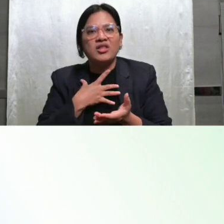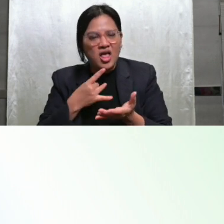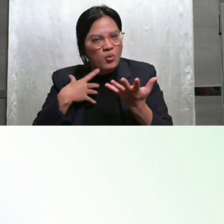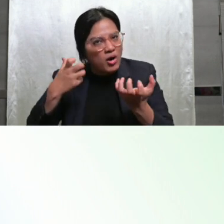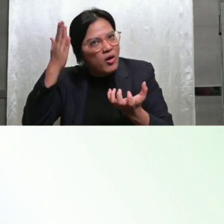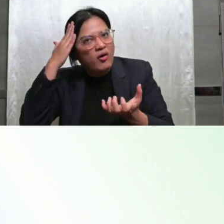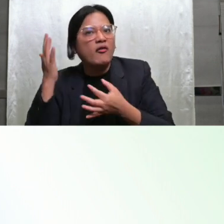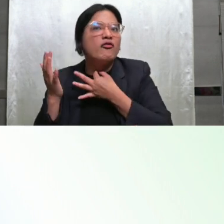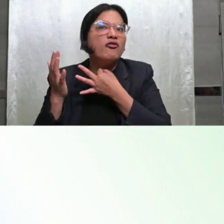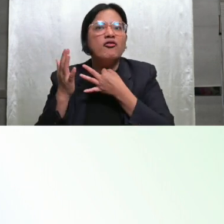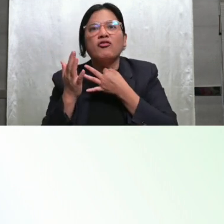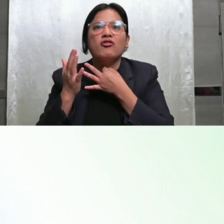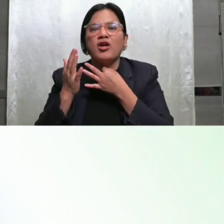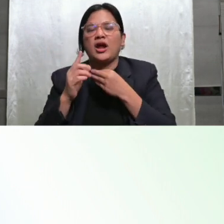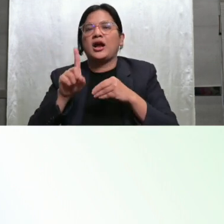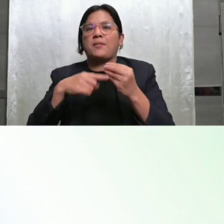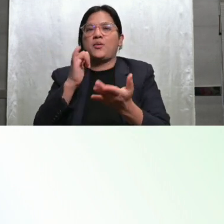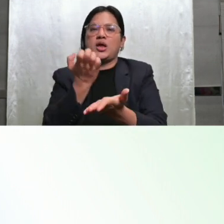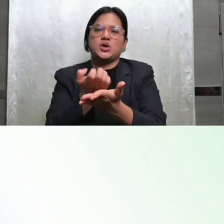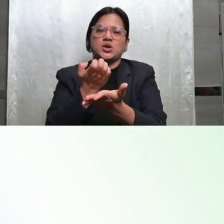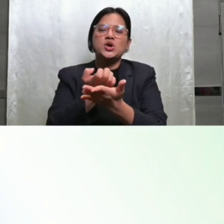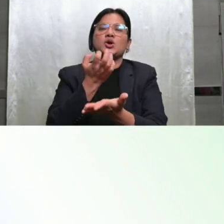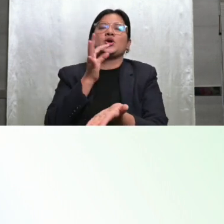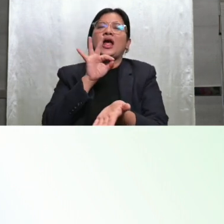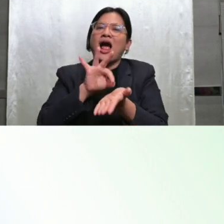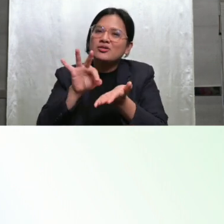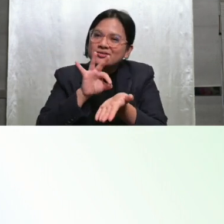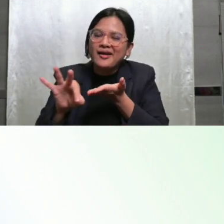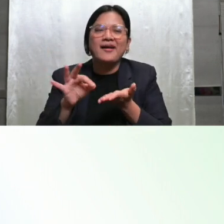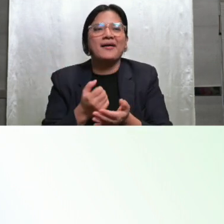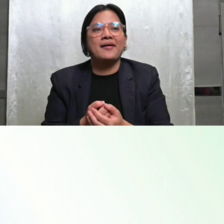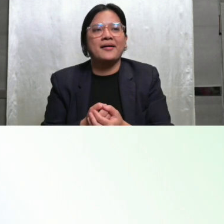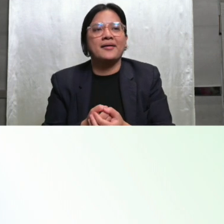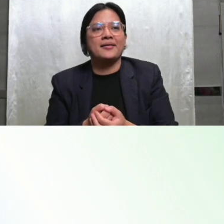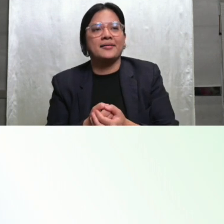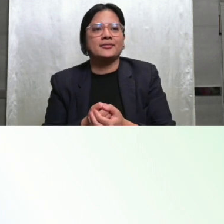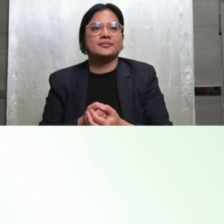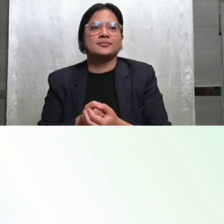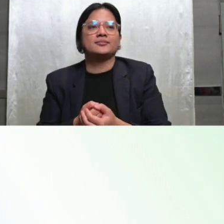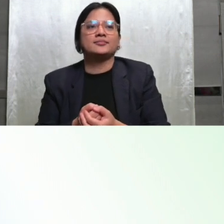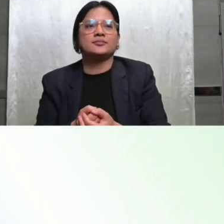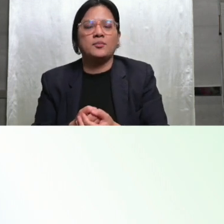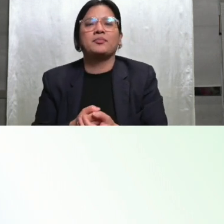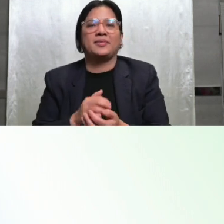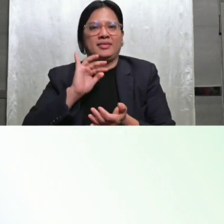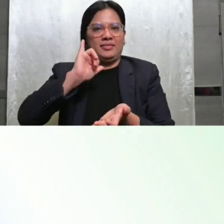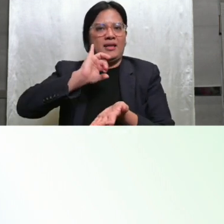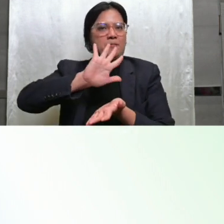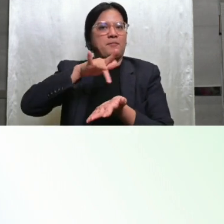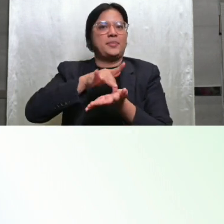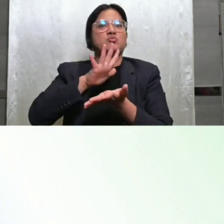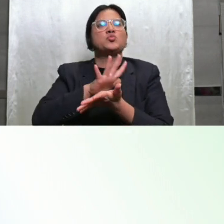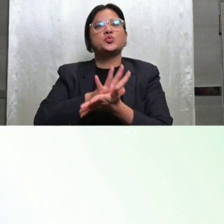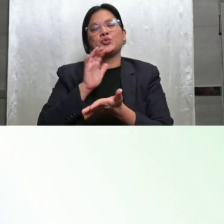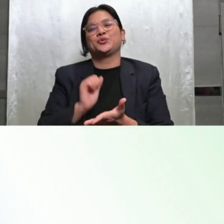a great, impressive results, up to 40% result improvements. And these are in the government school where there's no